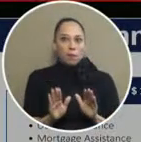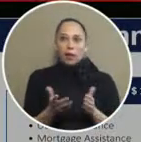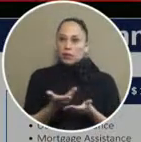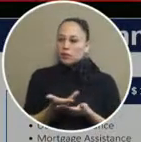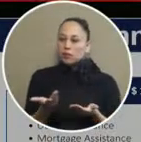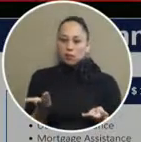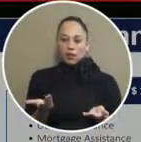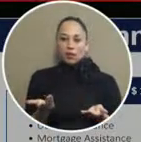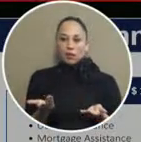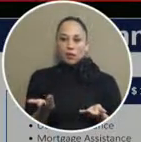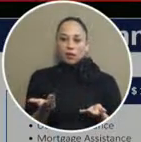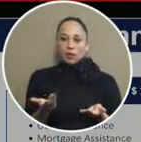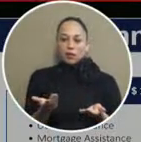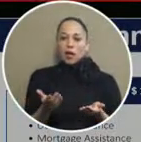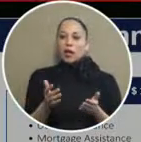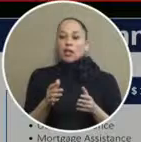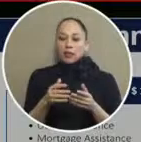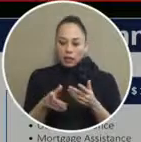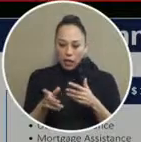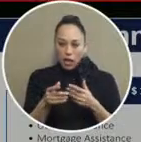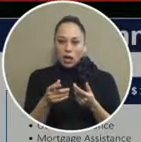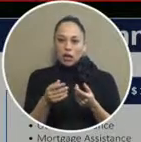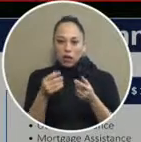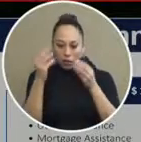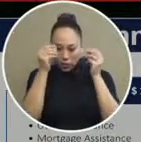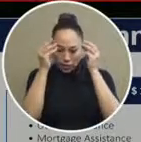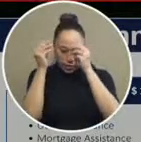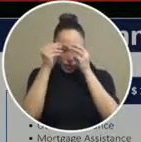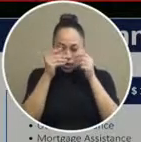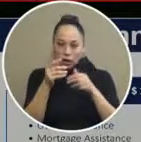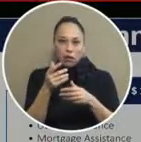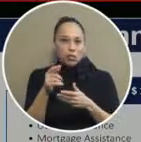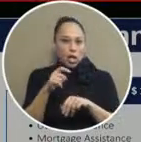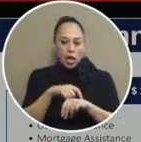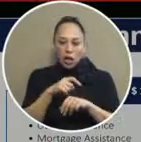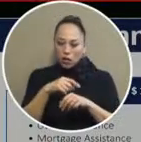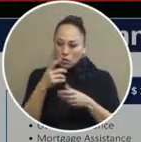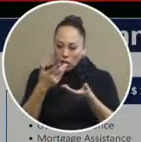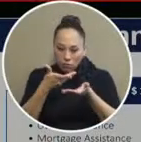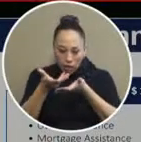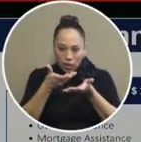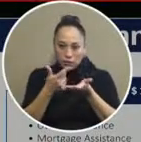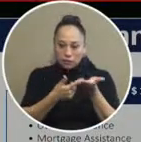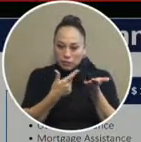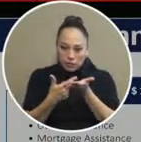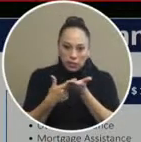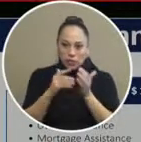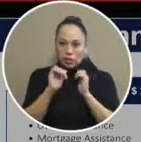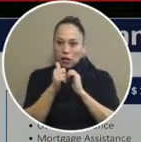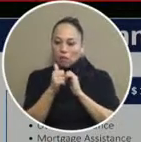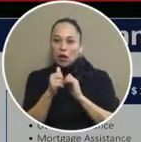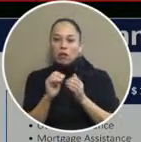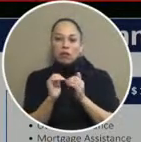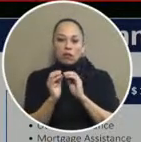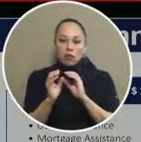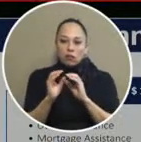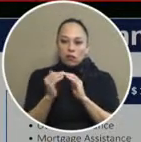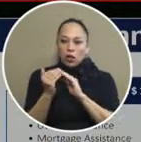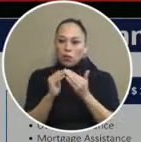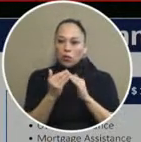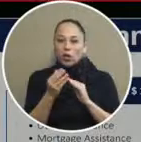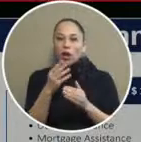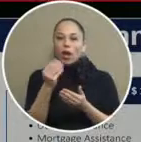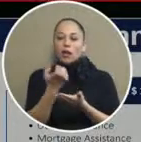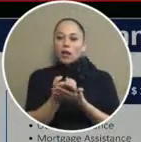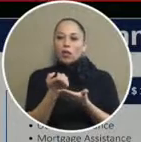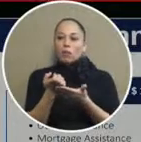really spent a lot of time merging the discussion in terms of community and economic response